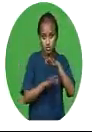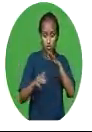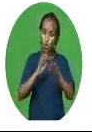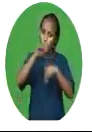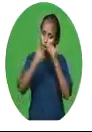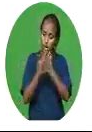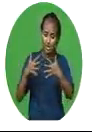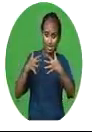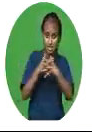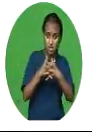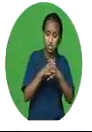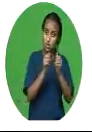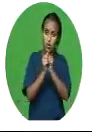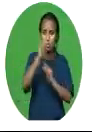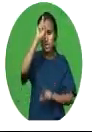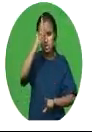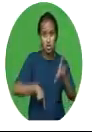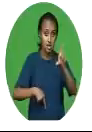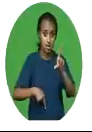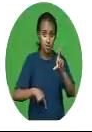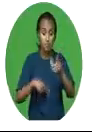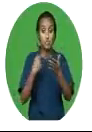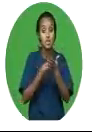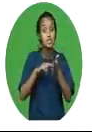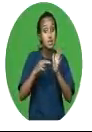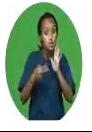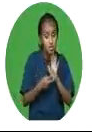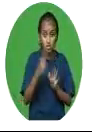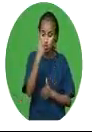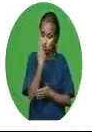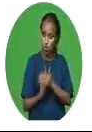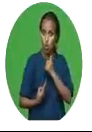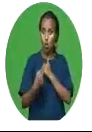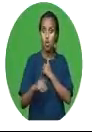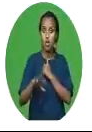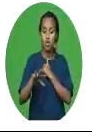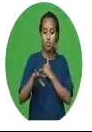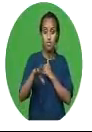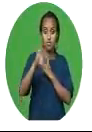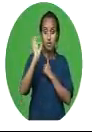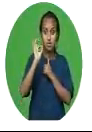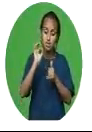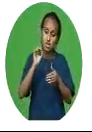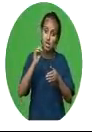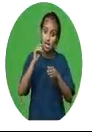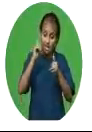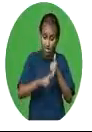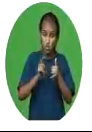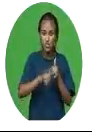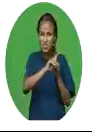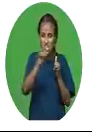all intersections will be straight lines. This means that you only need to find the ends of